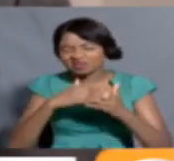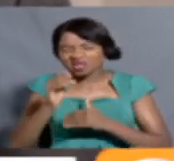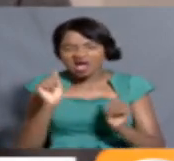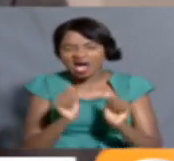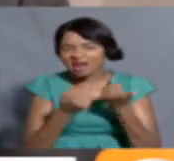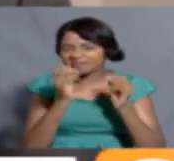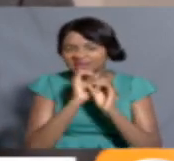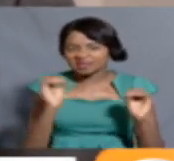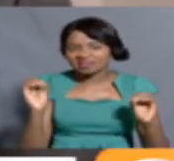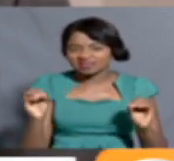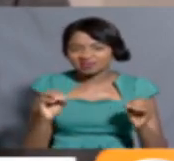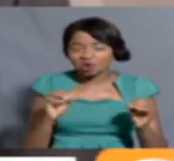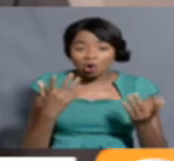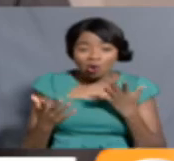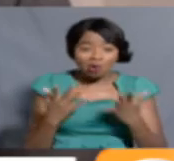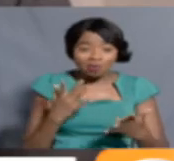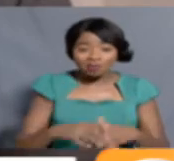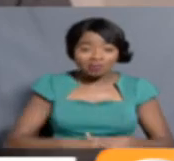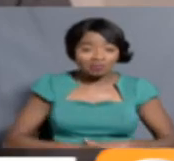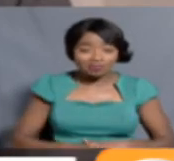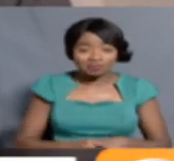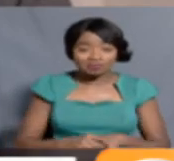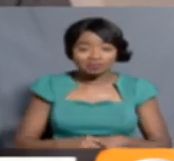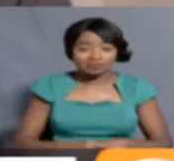can walk and chew gum.